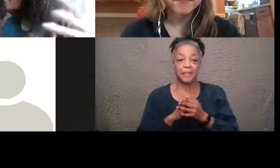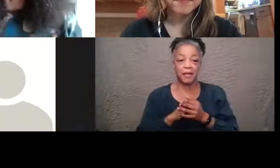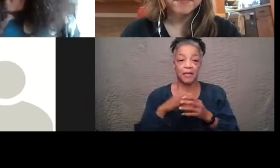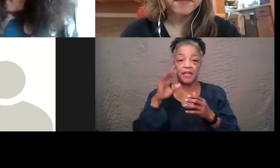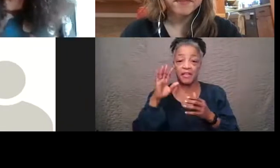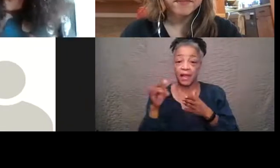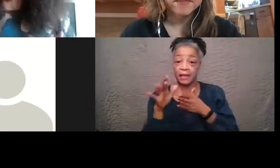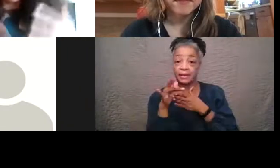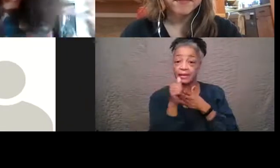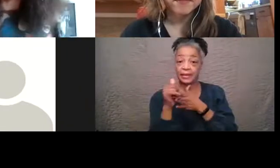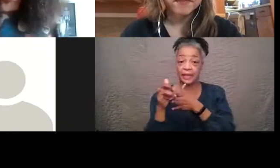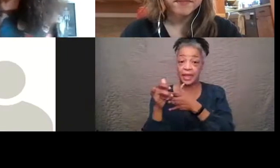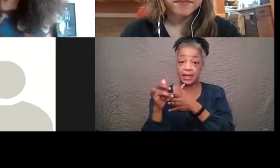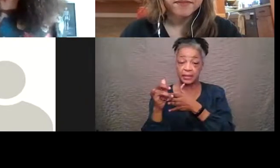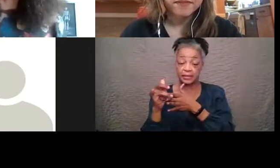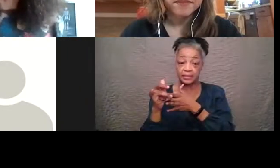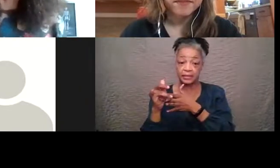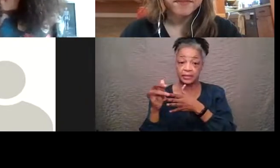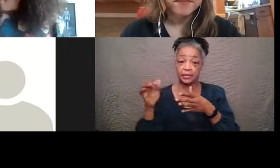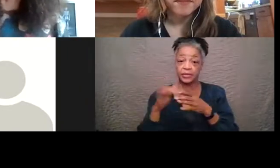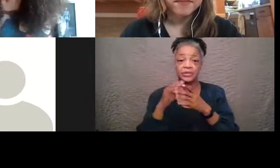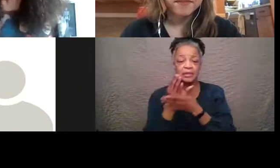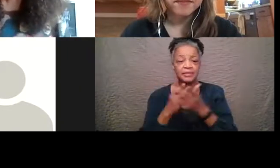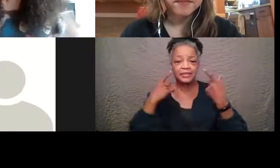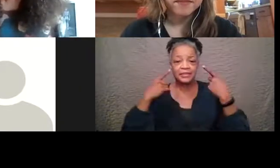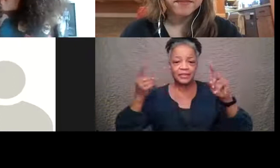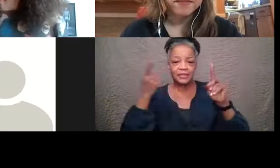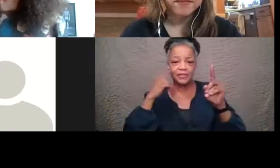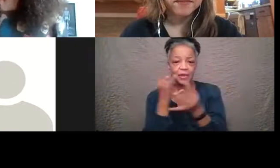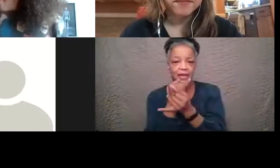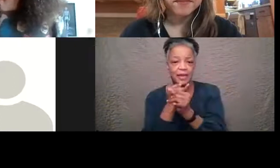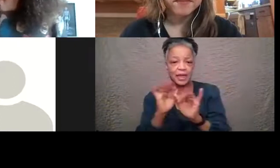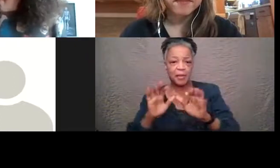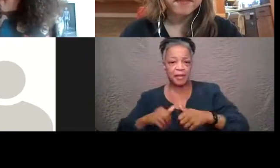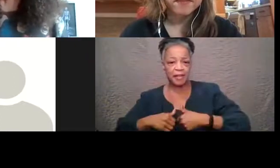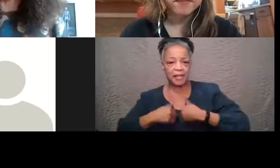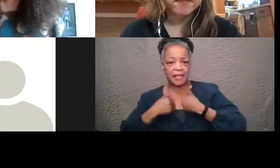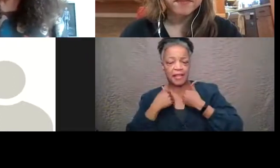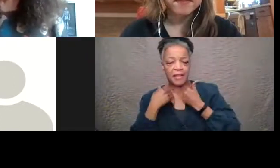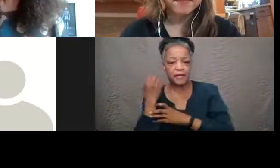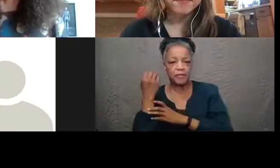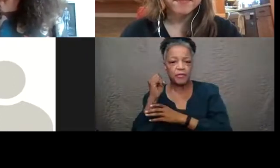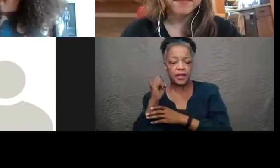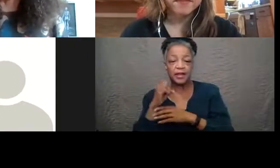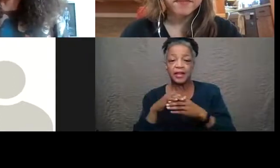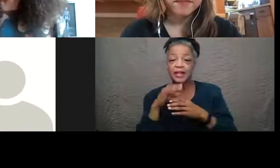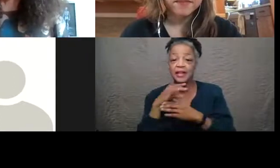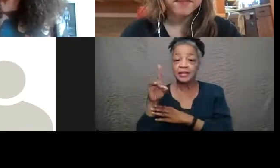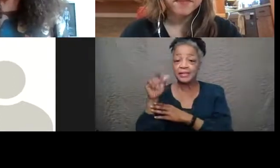led into, you know, a modicum of success for the independent living movement, disability-led civil rights